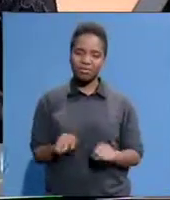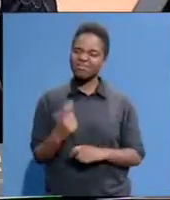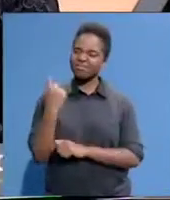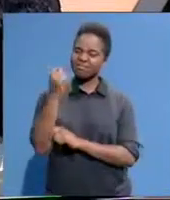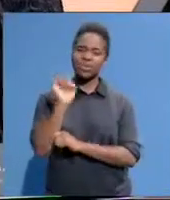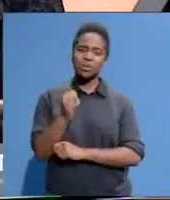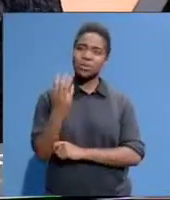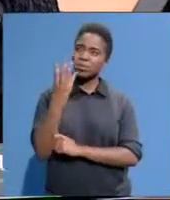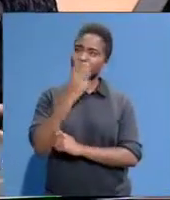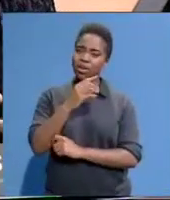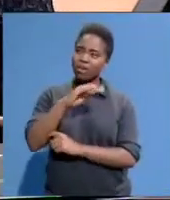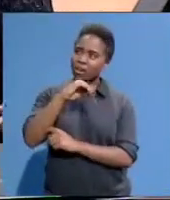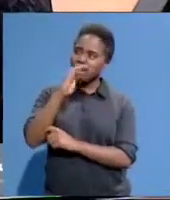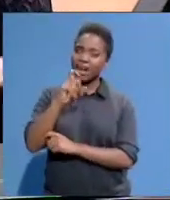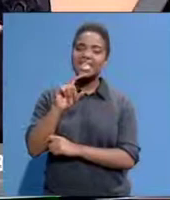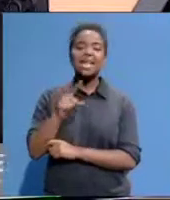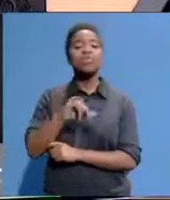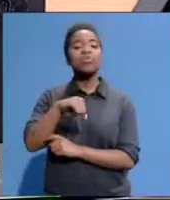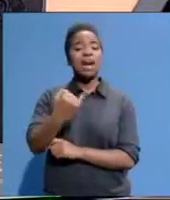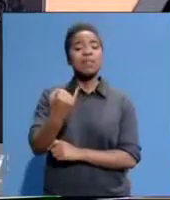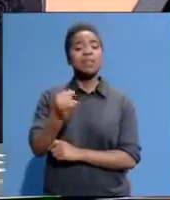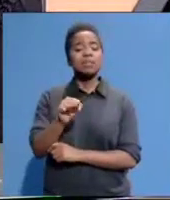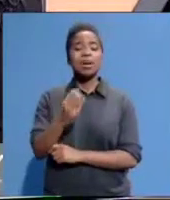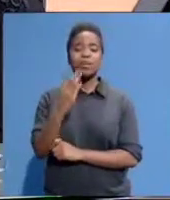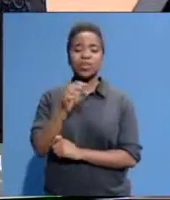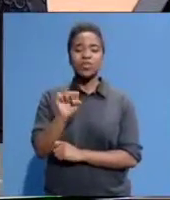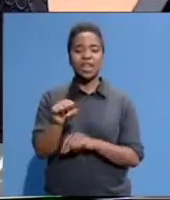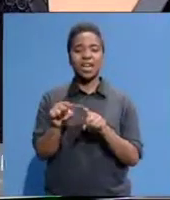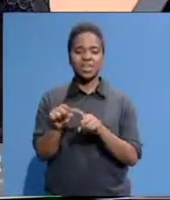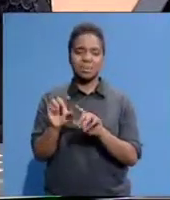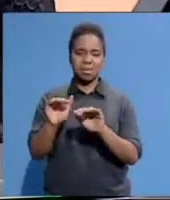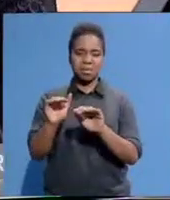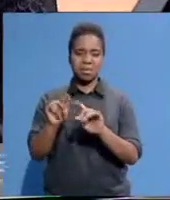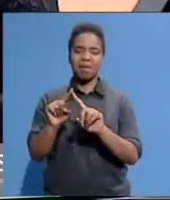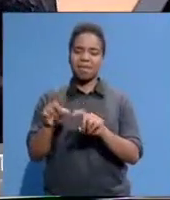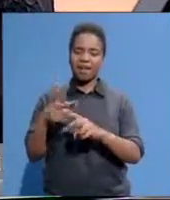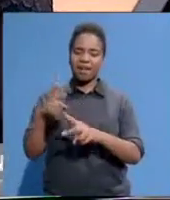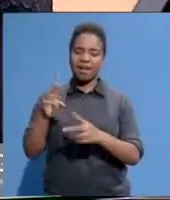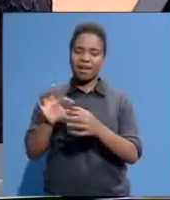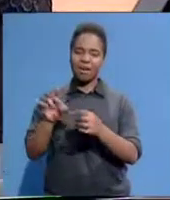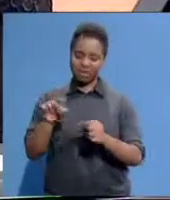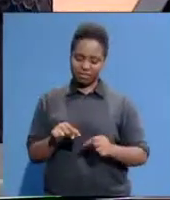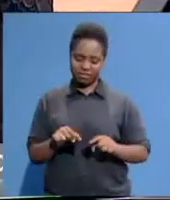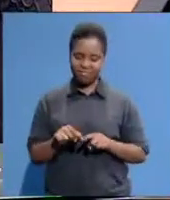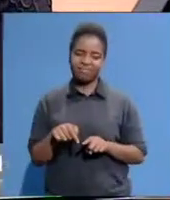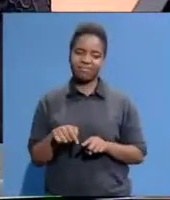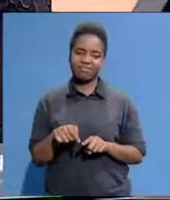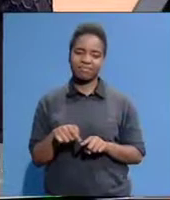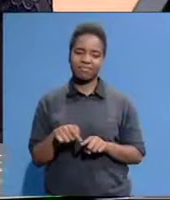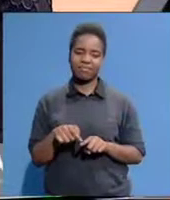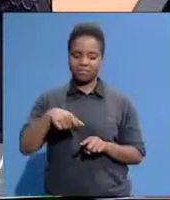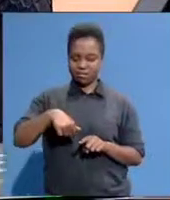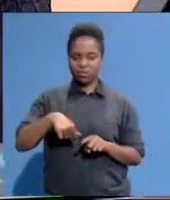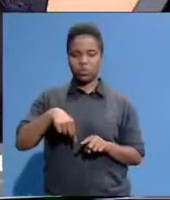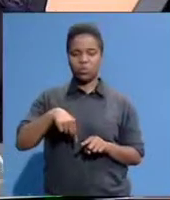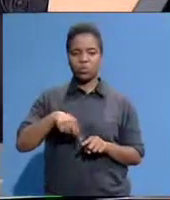so beautiful that yes, Johannesburg has said goodbye to Dad and the rest of the world, and now he's back with Abantu